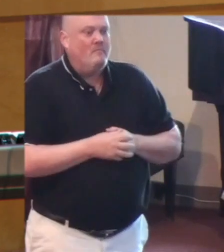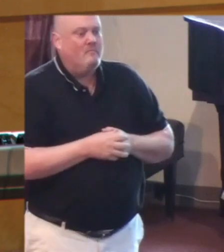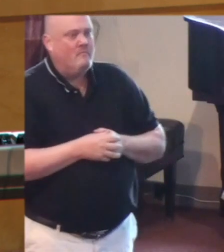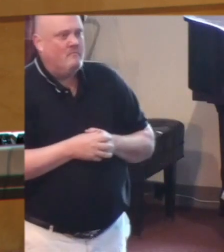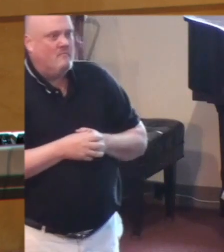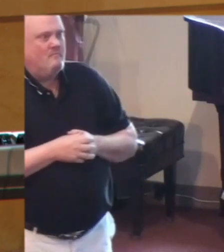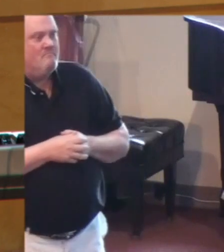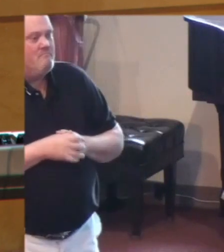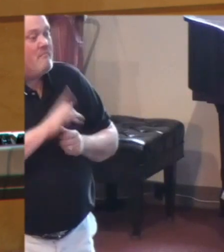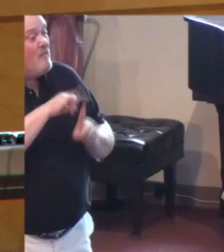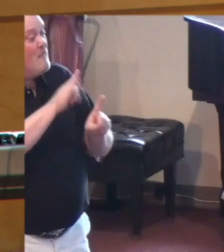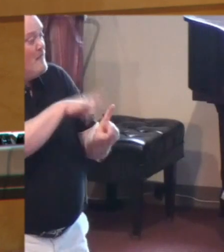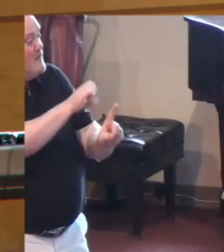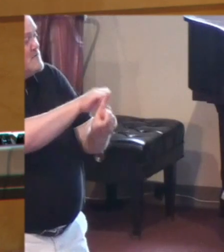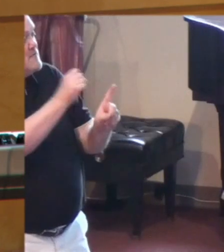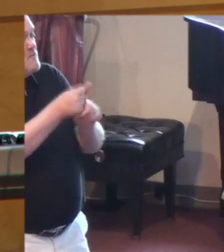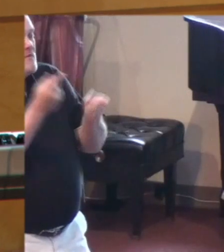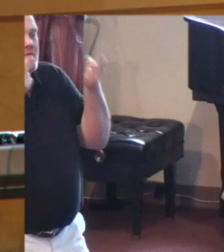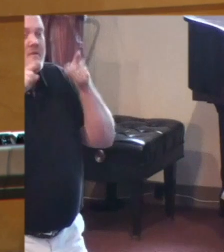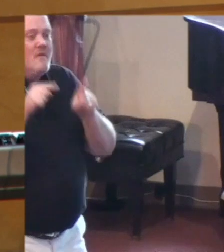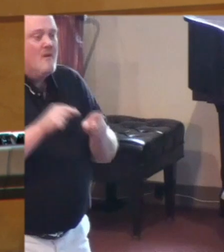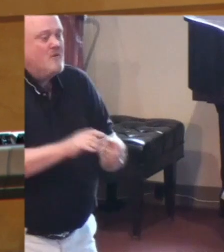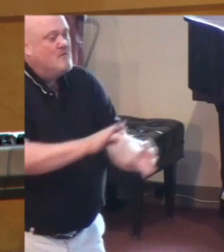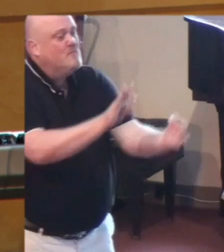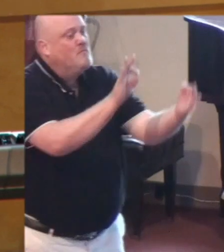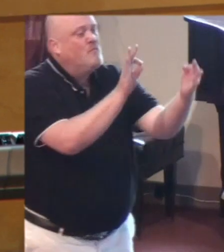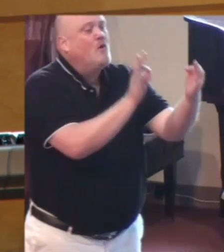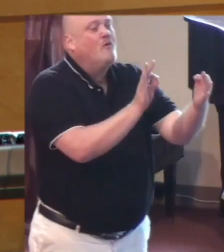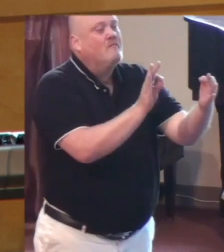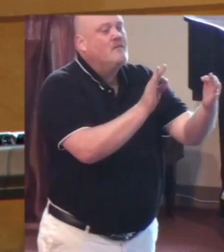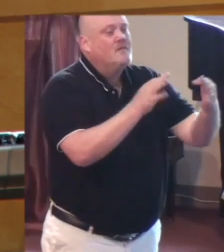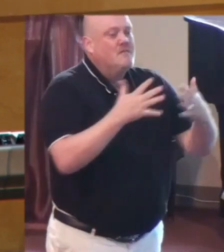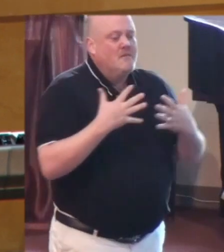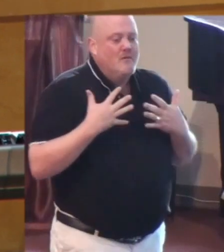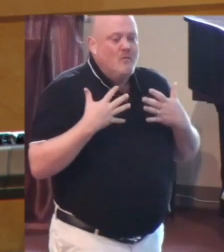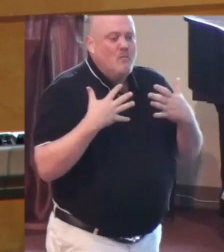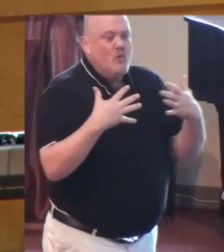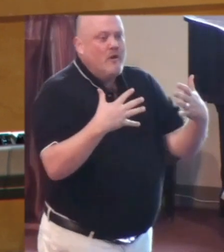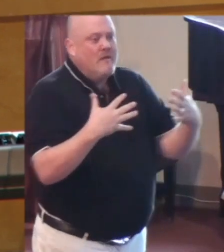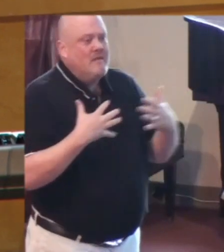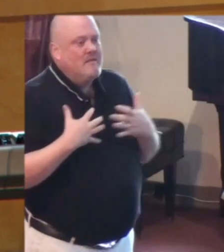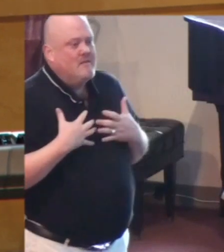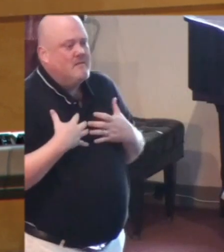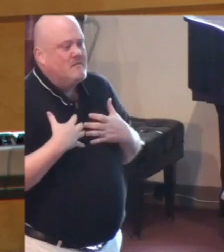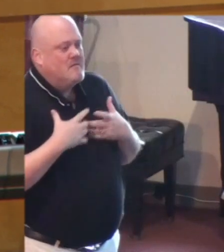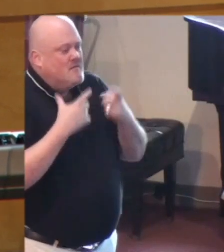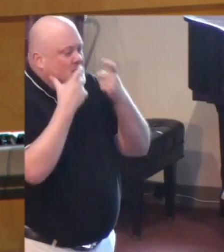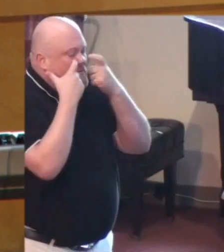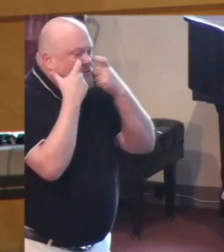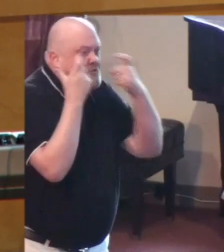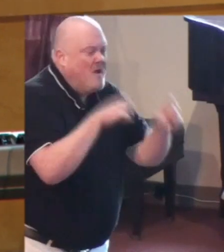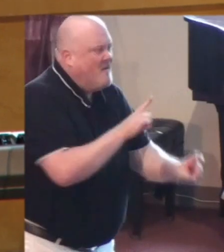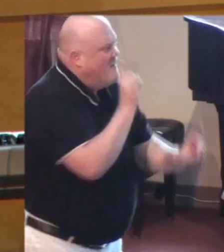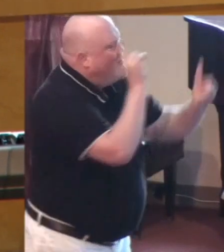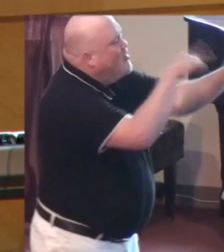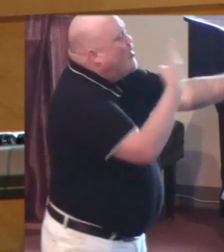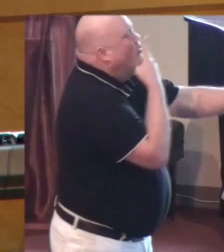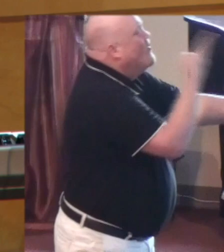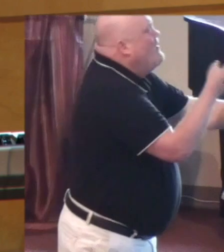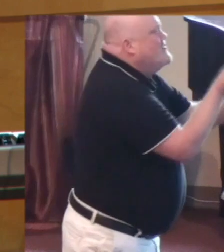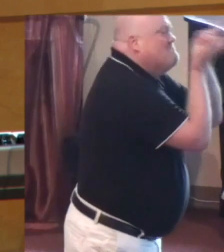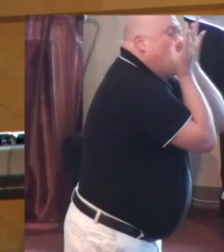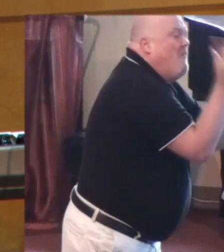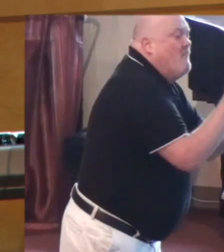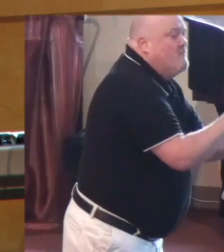And it's perfect. Breathe, cry, go to a ridiculous movie, take a